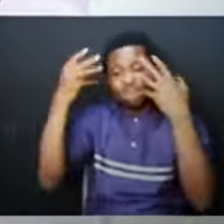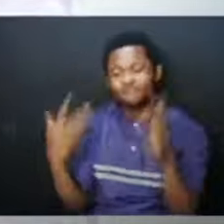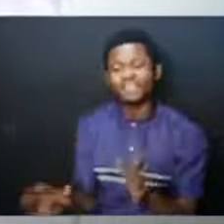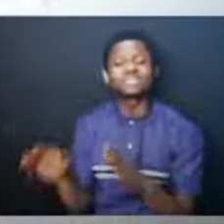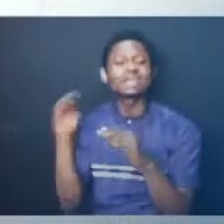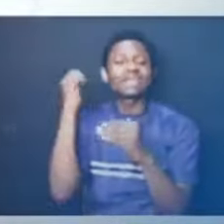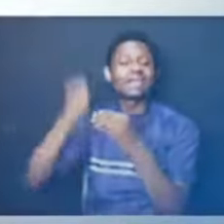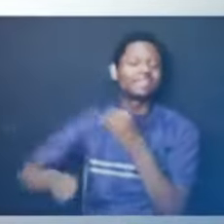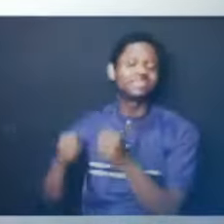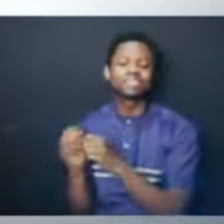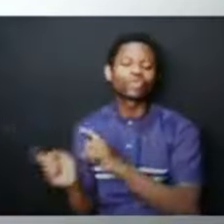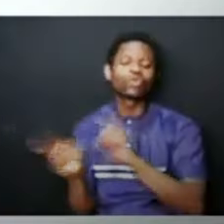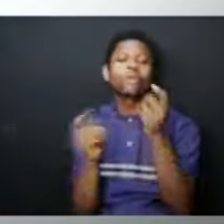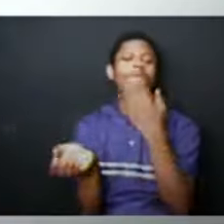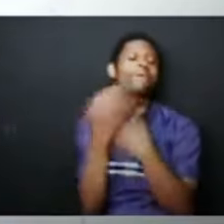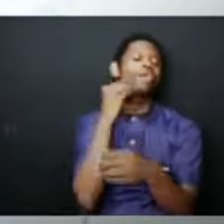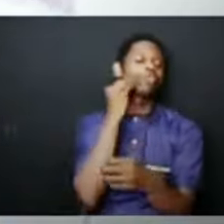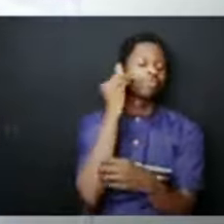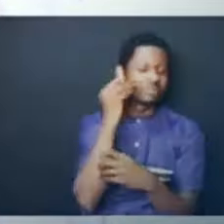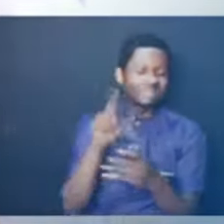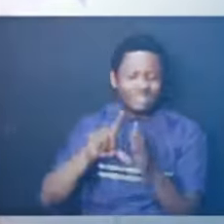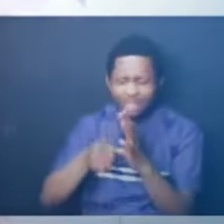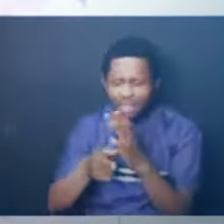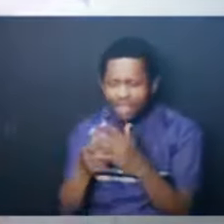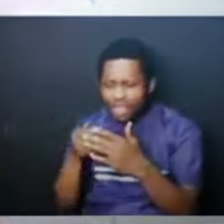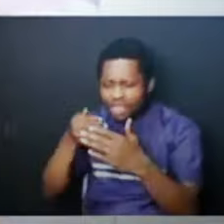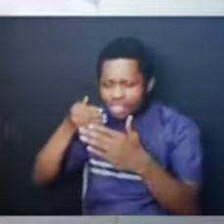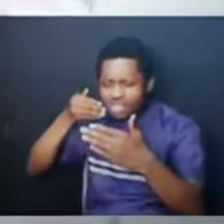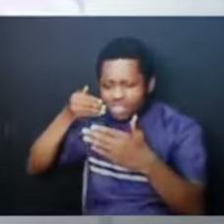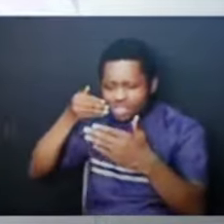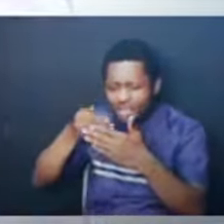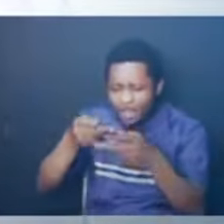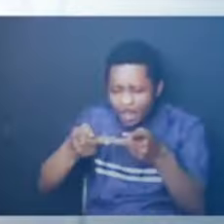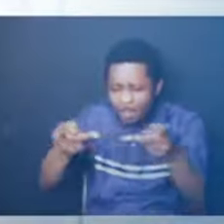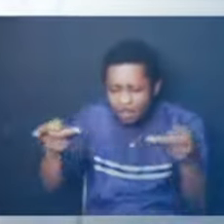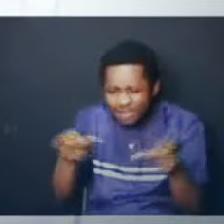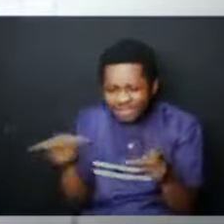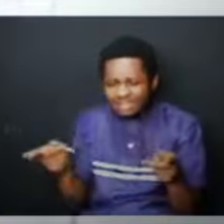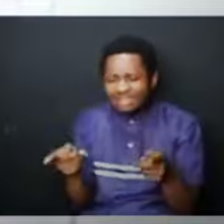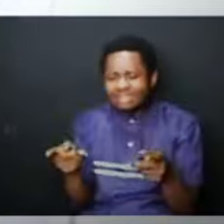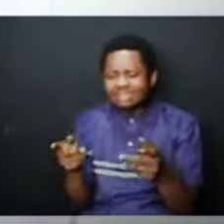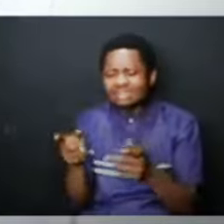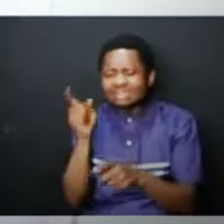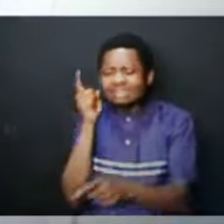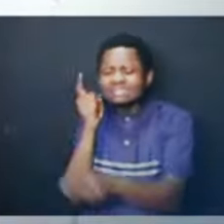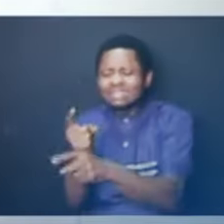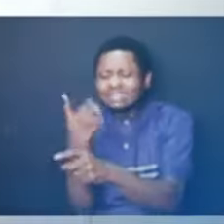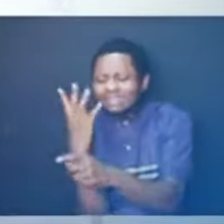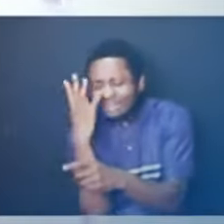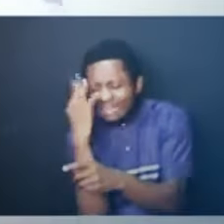man has come so close to them. Said, this is the day God spoke to you